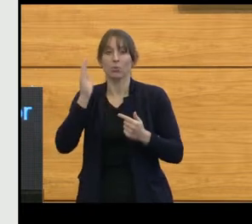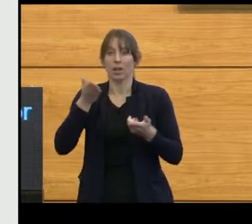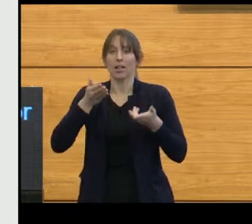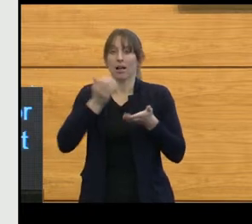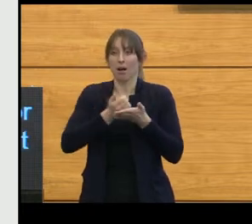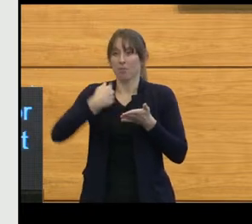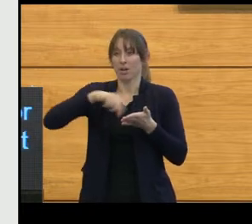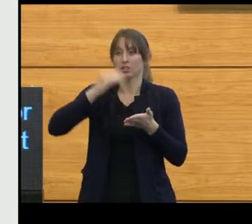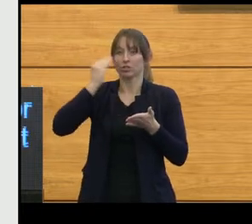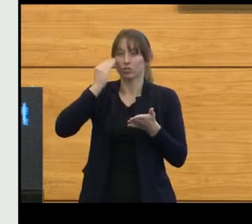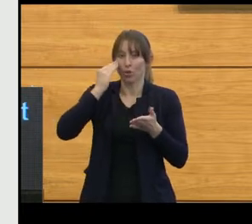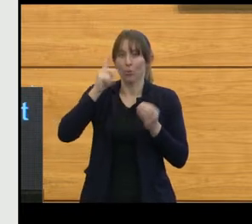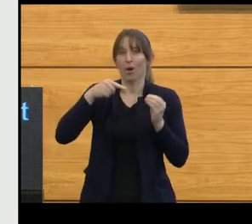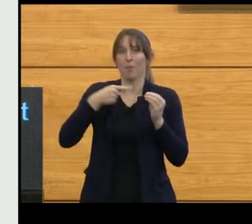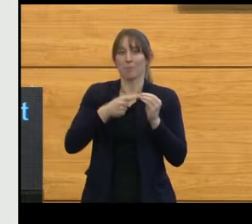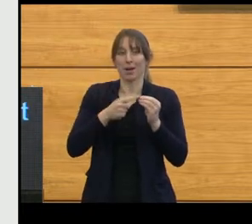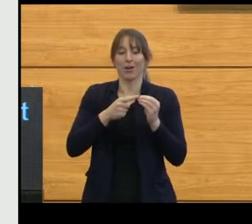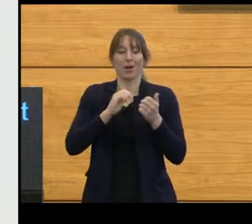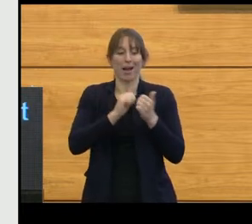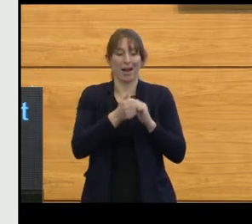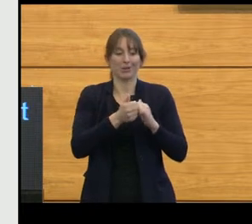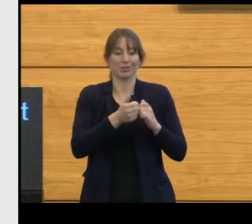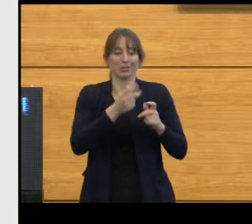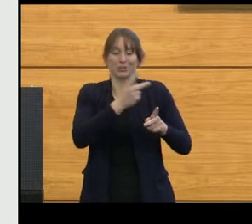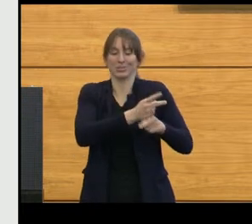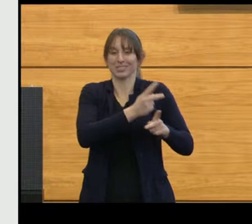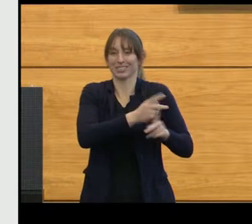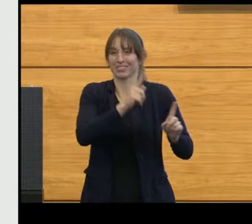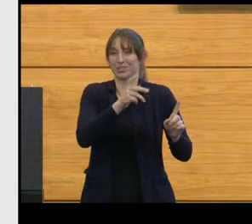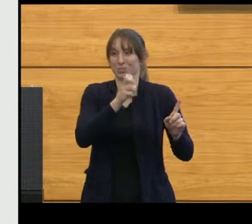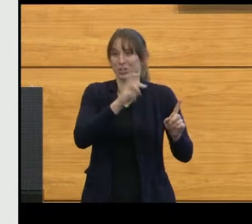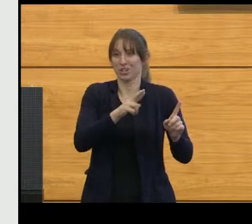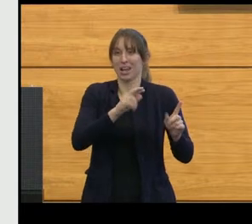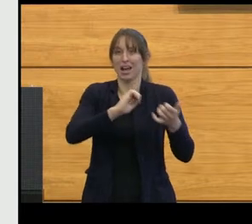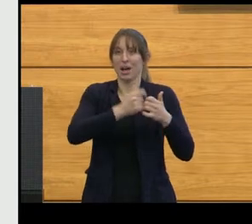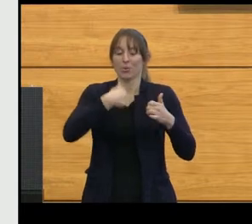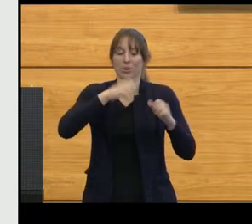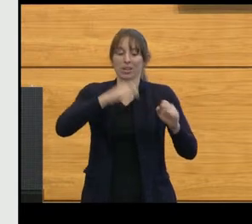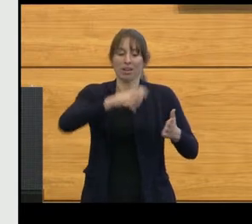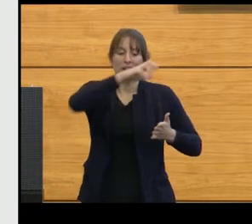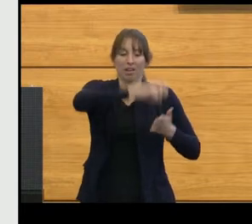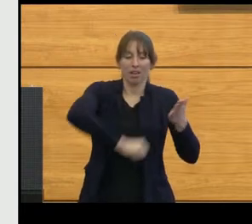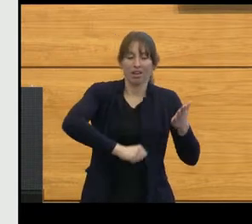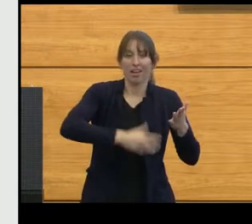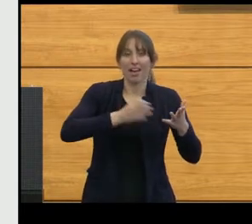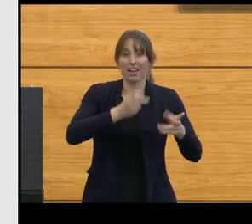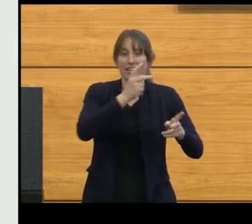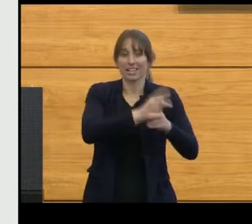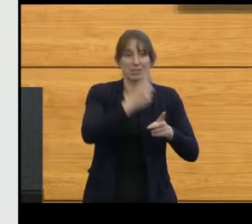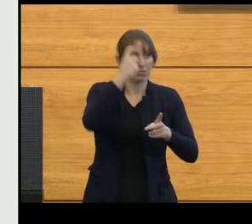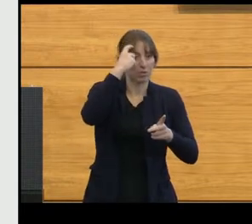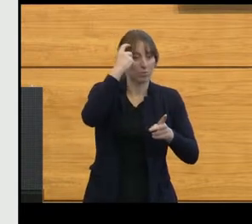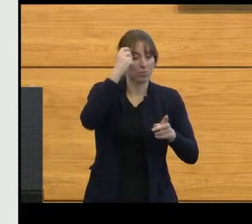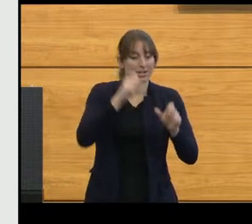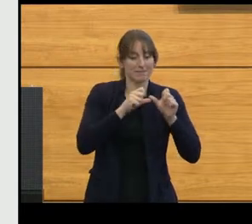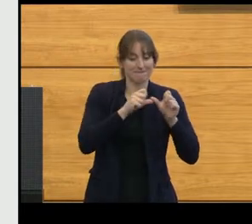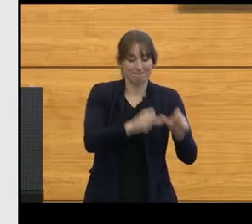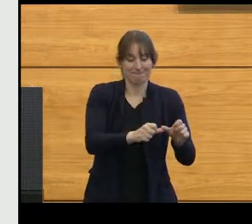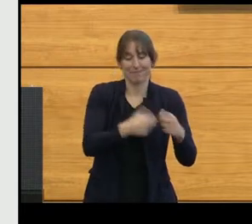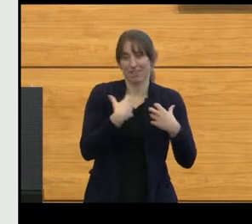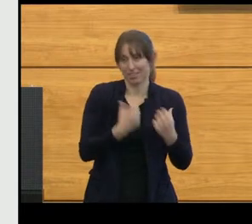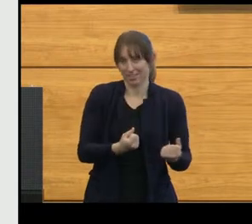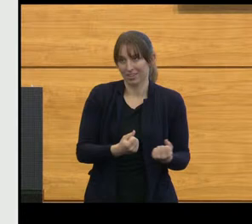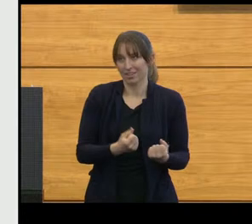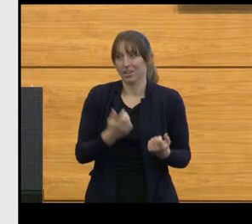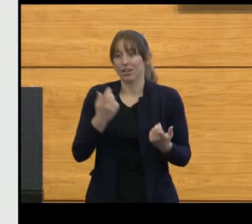take out as much tumor, but leave as much of the normal brain intact. We know that this is true whether it's being treated with